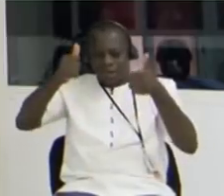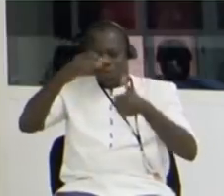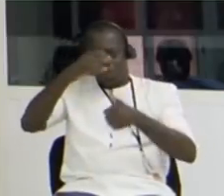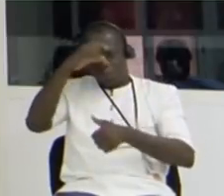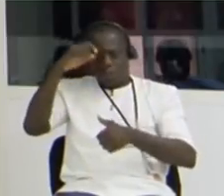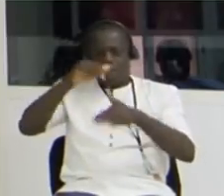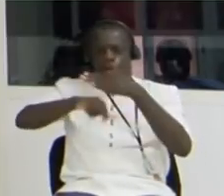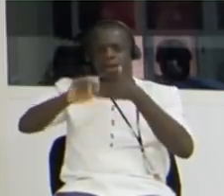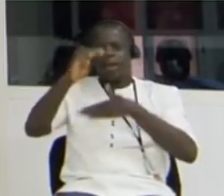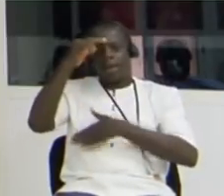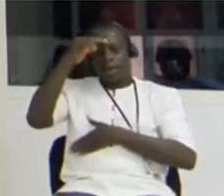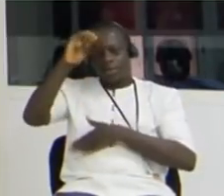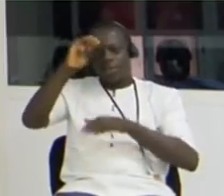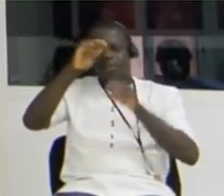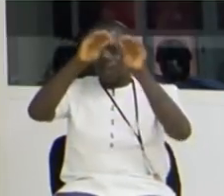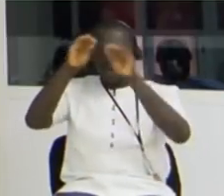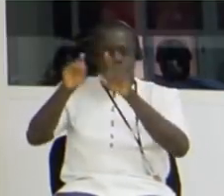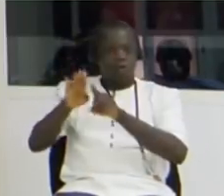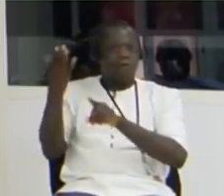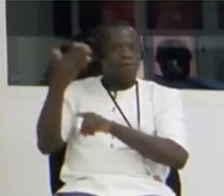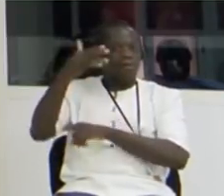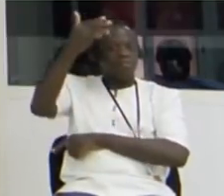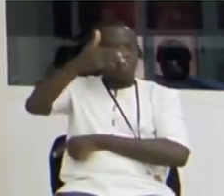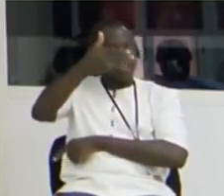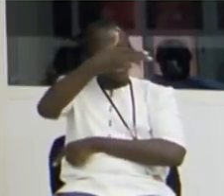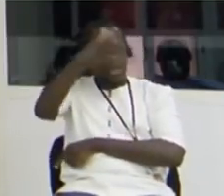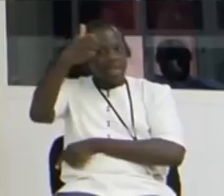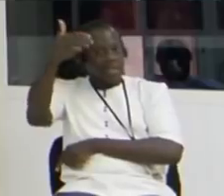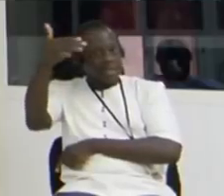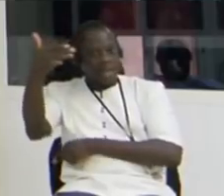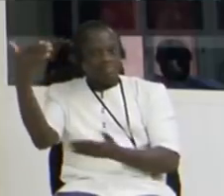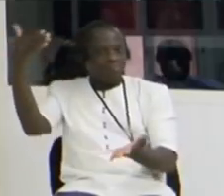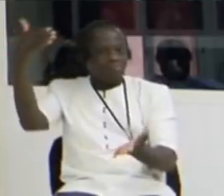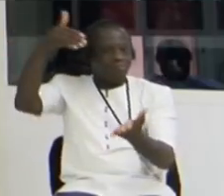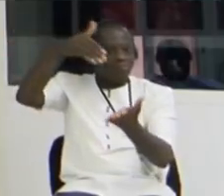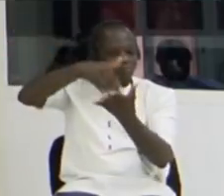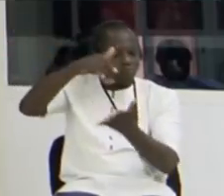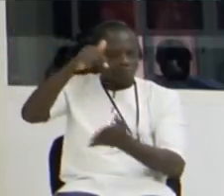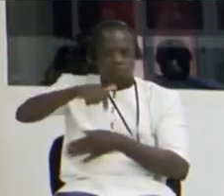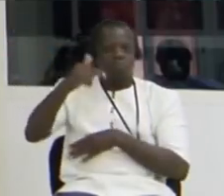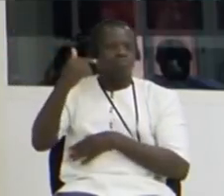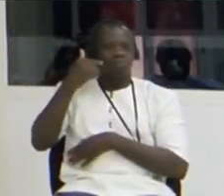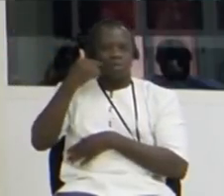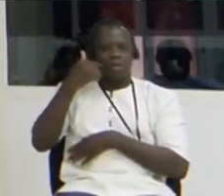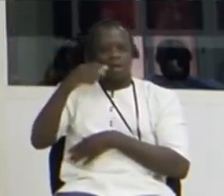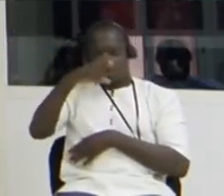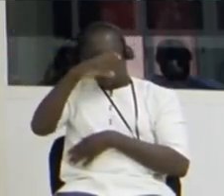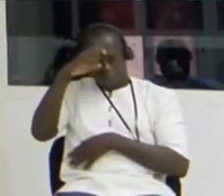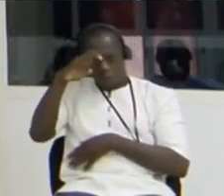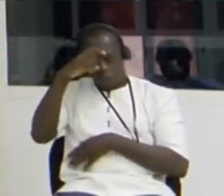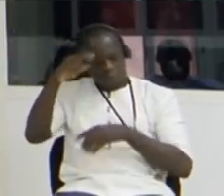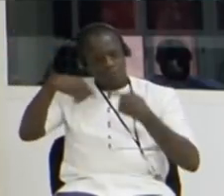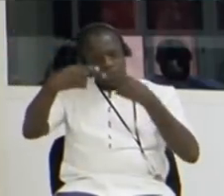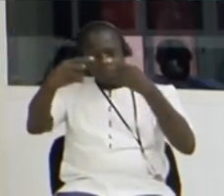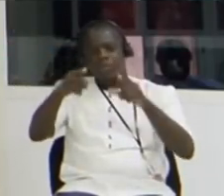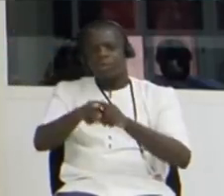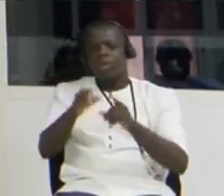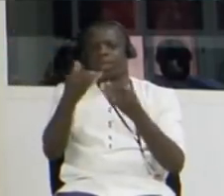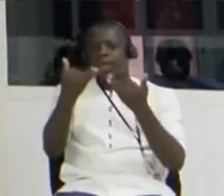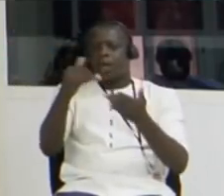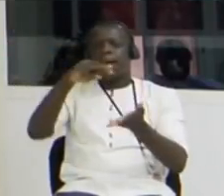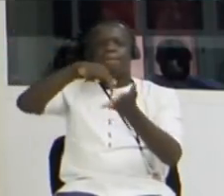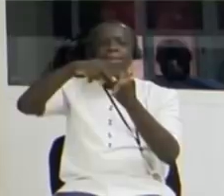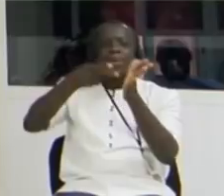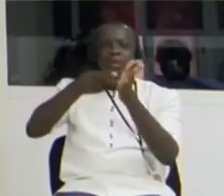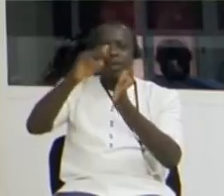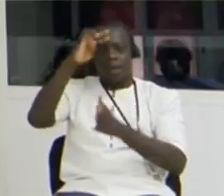and I'm still there since 1999. So the Ministry of Education basically awarded you scholarships to go and study